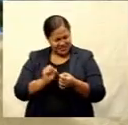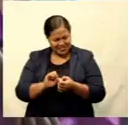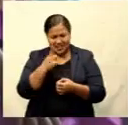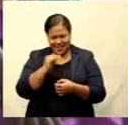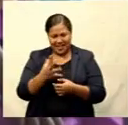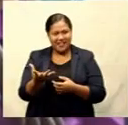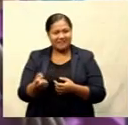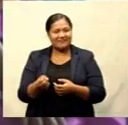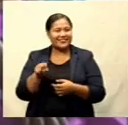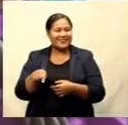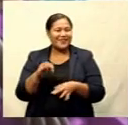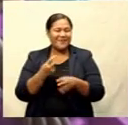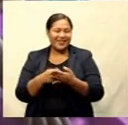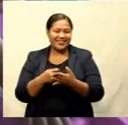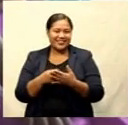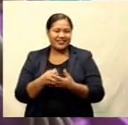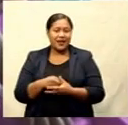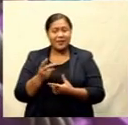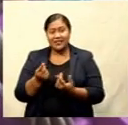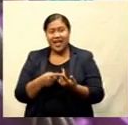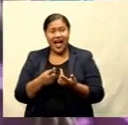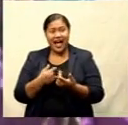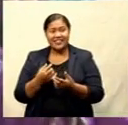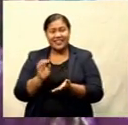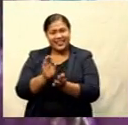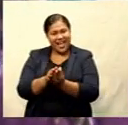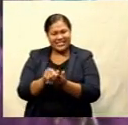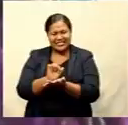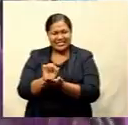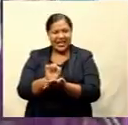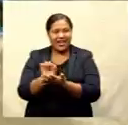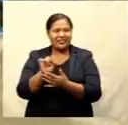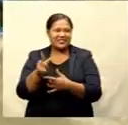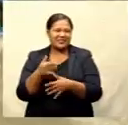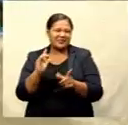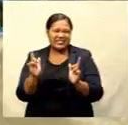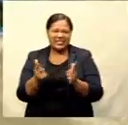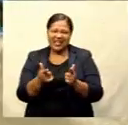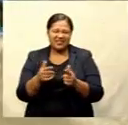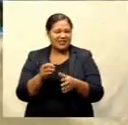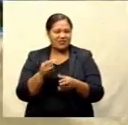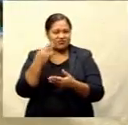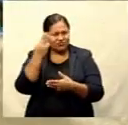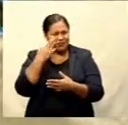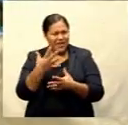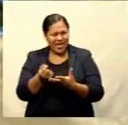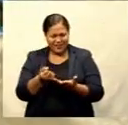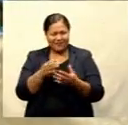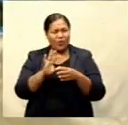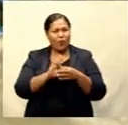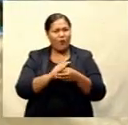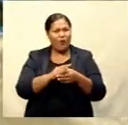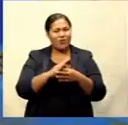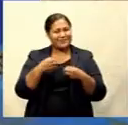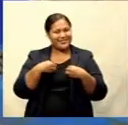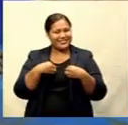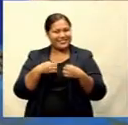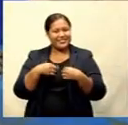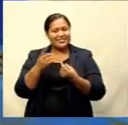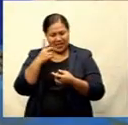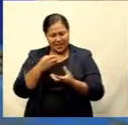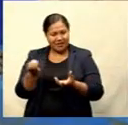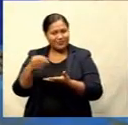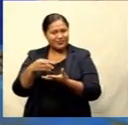money. Like many other kai vendors, this is Sawalas dreams of establishing her own kai business and contribute to our